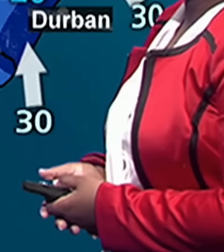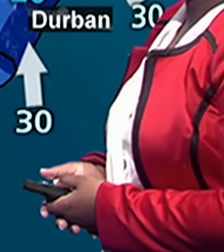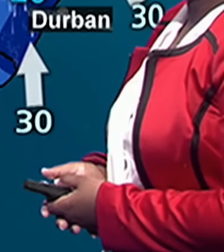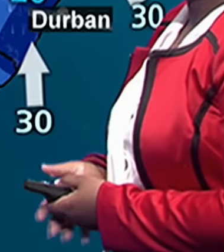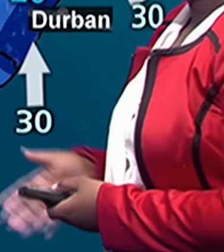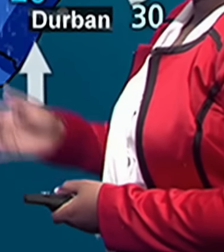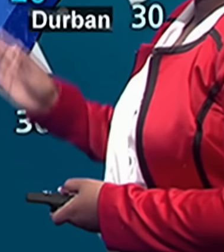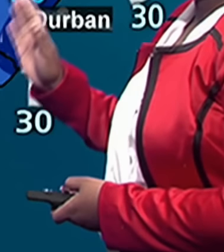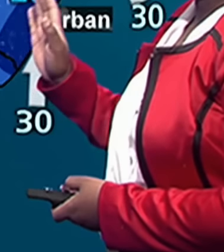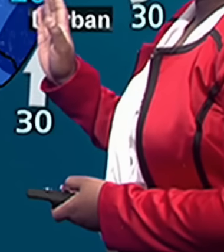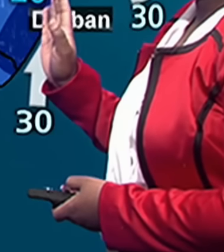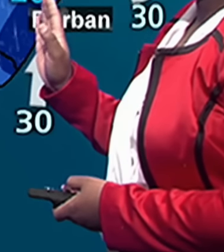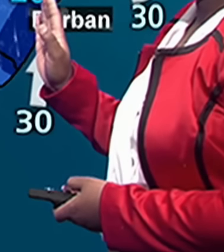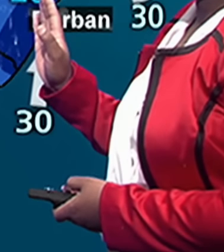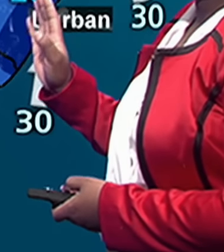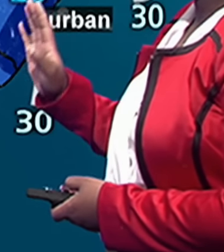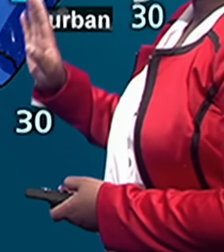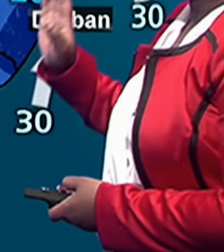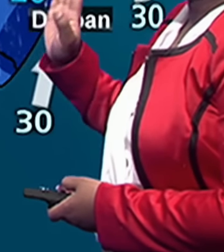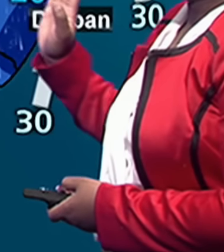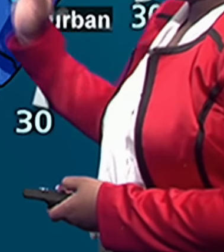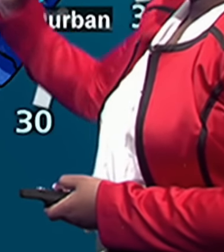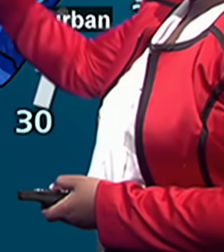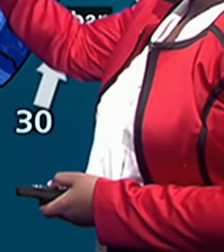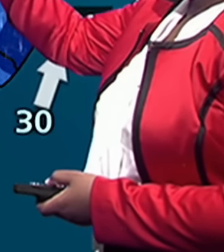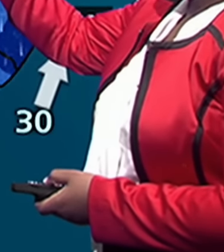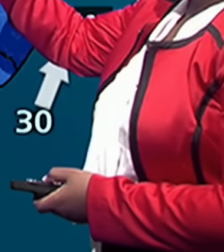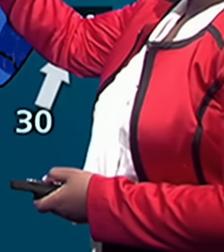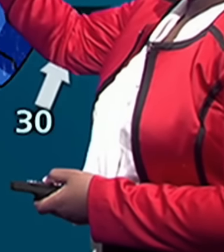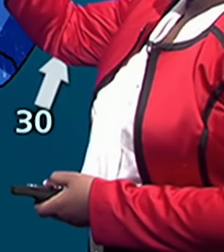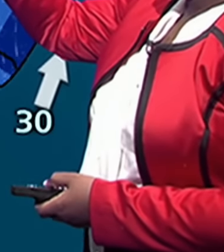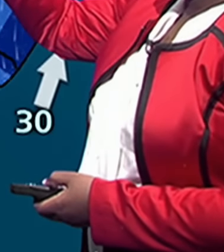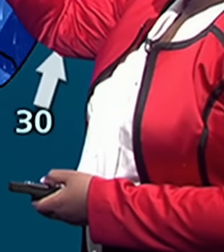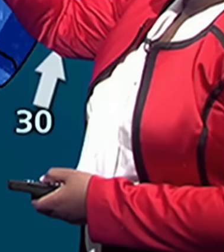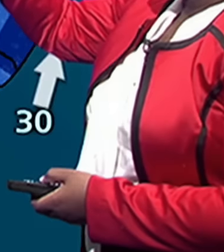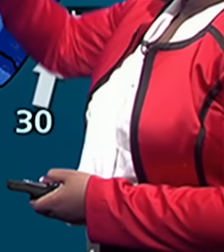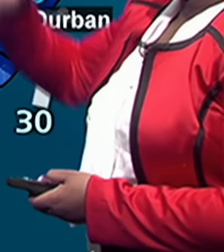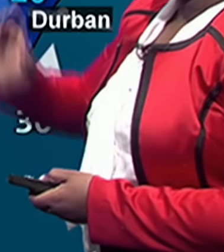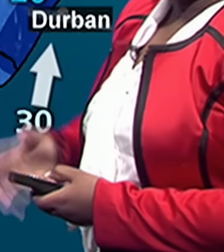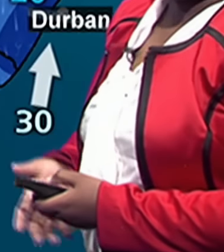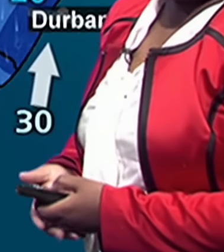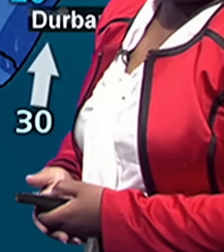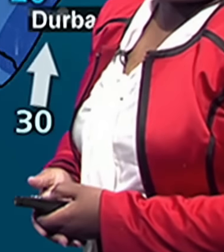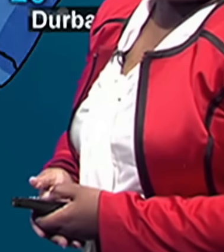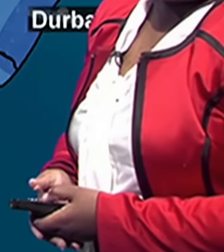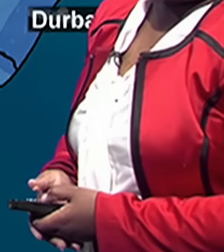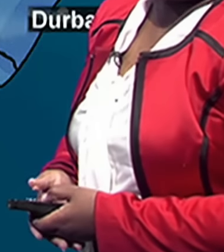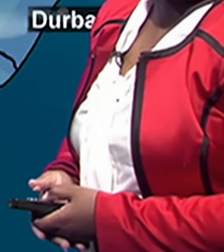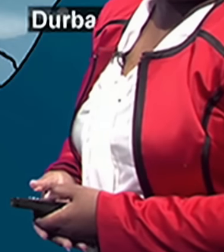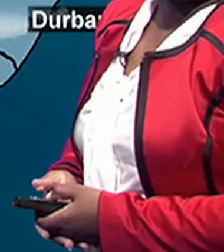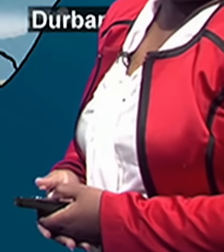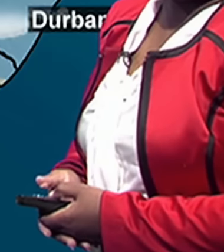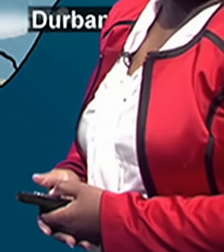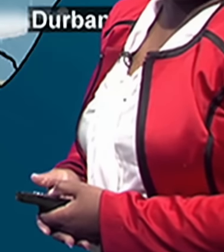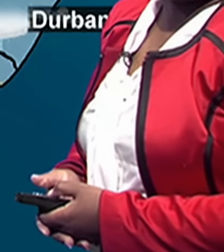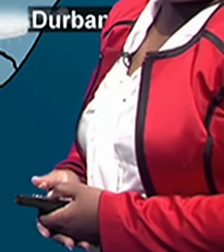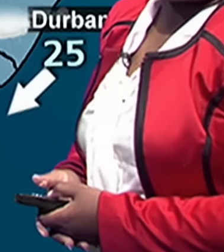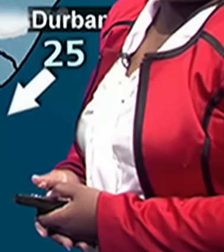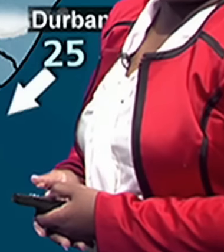di le 80 ka kwa provinceng ya ka KwaZulu-Natal mme ka kwa province ya Gauteng le Limpopo go tla itemogela pula ka diperesente